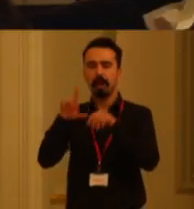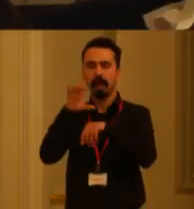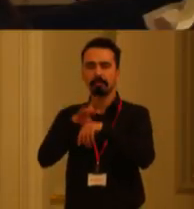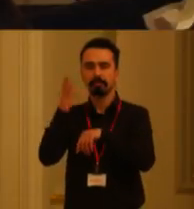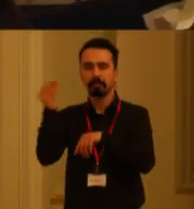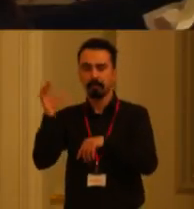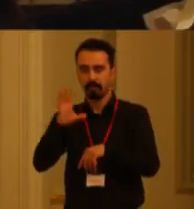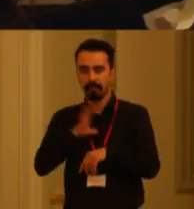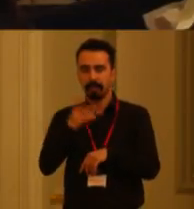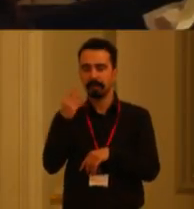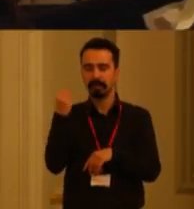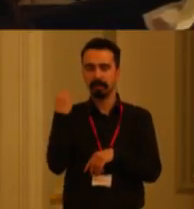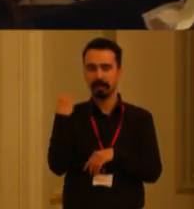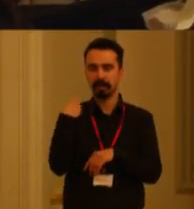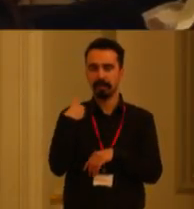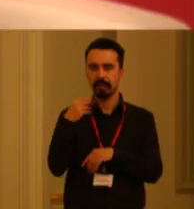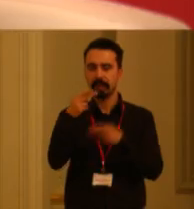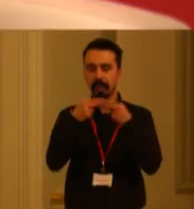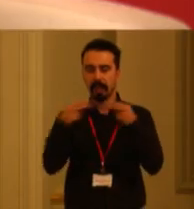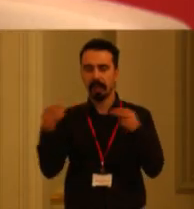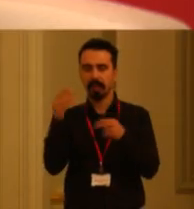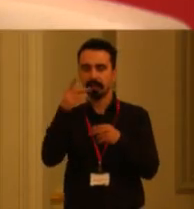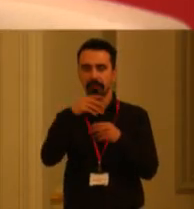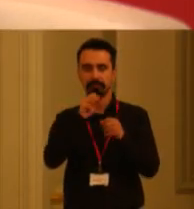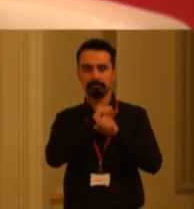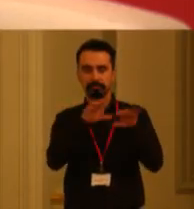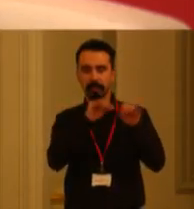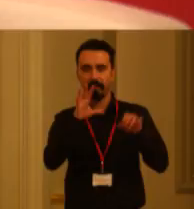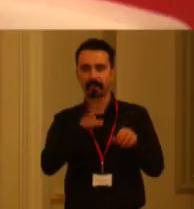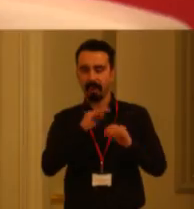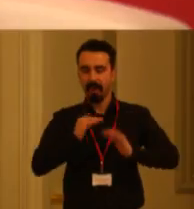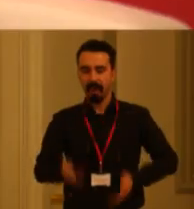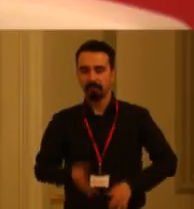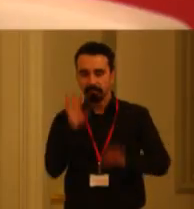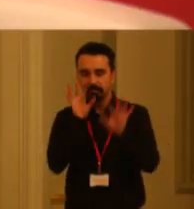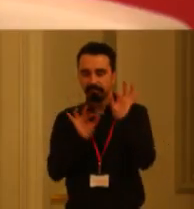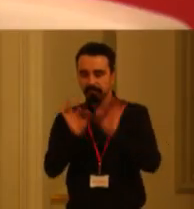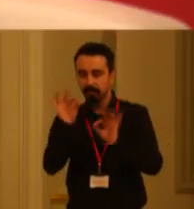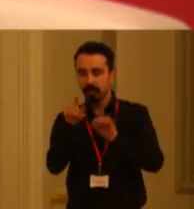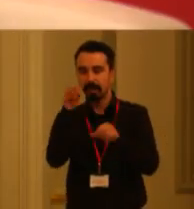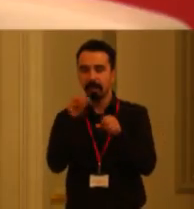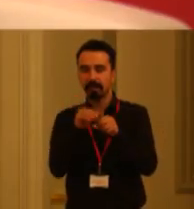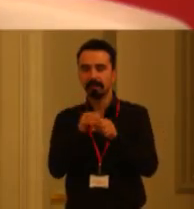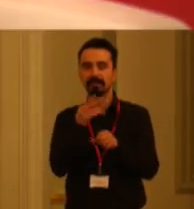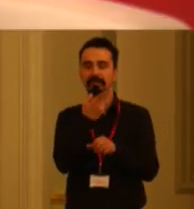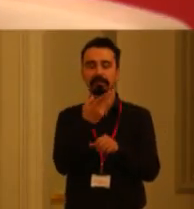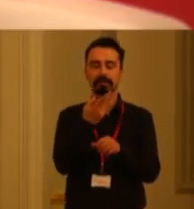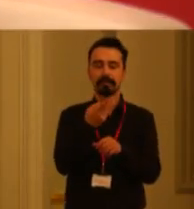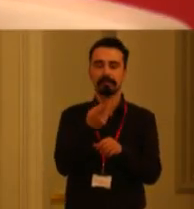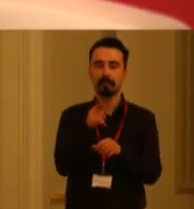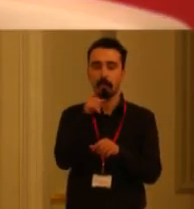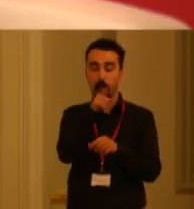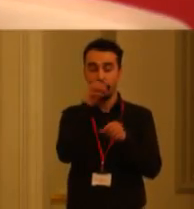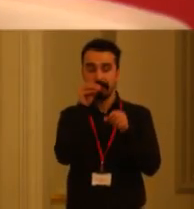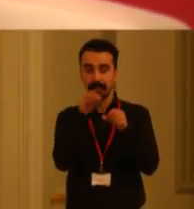even get a proper gynecological examination. There were some stories shared, young ladies shared